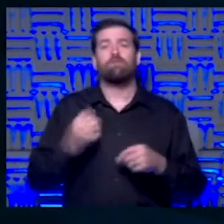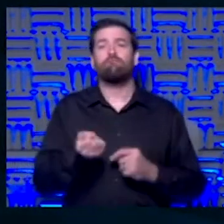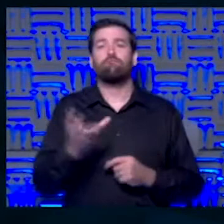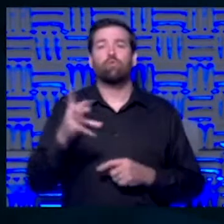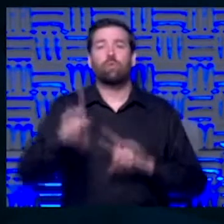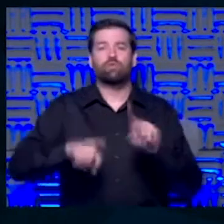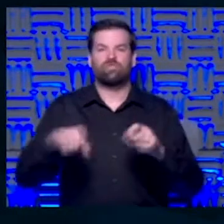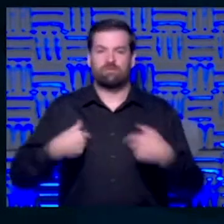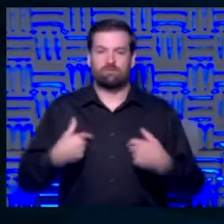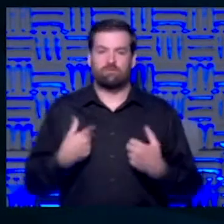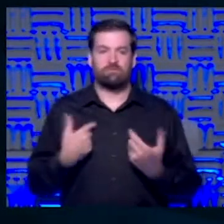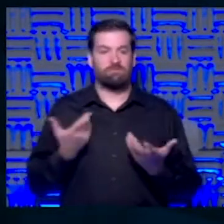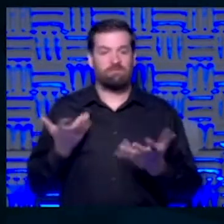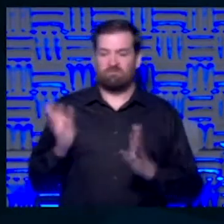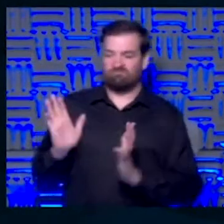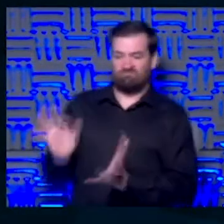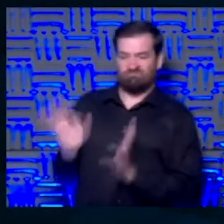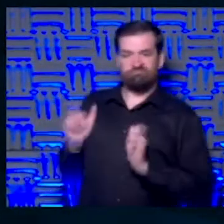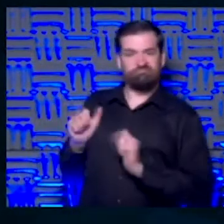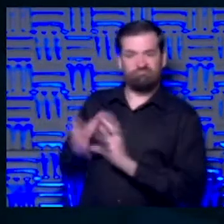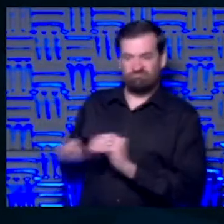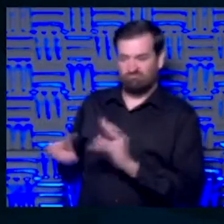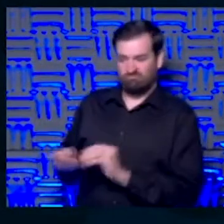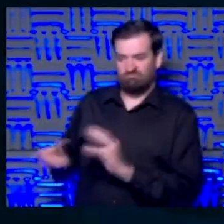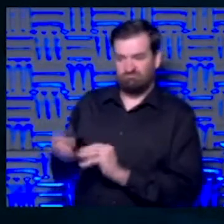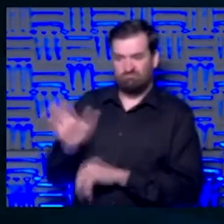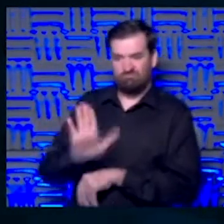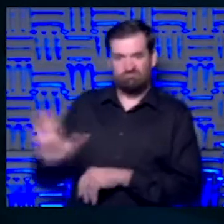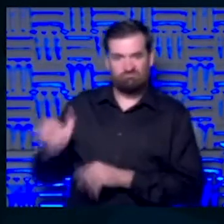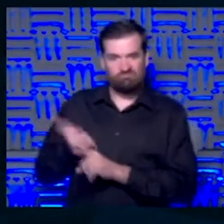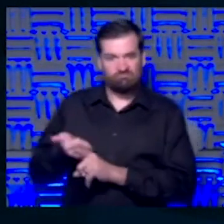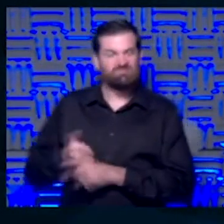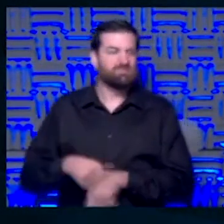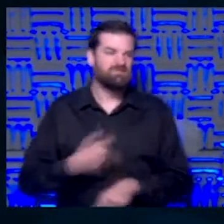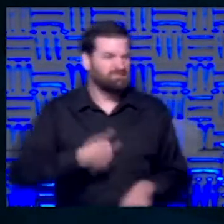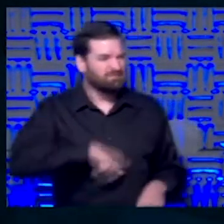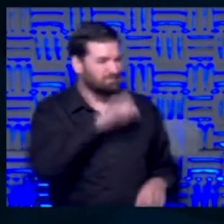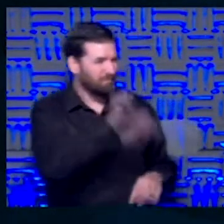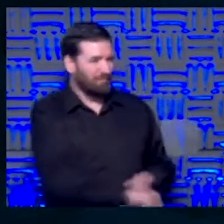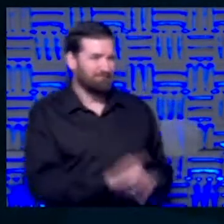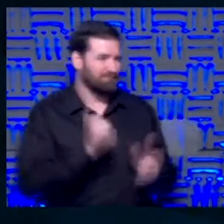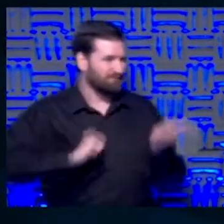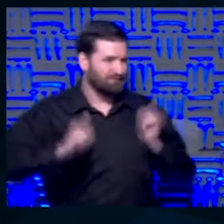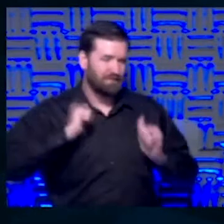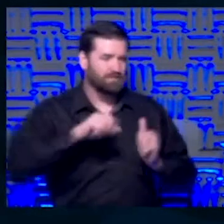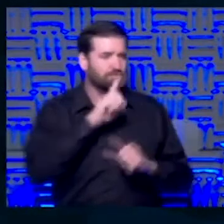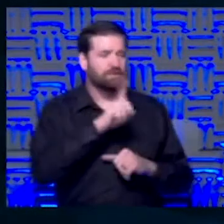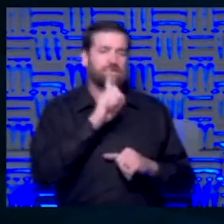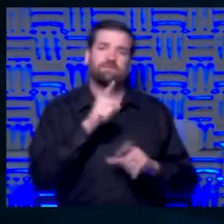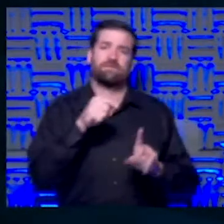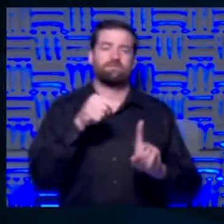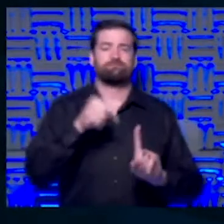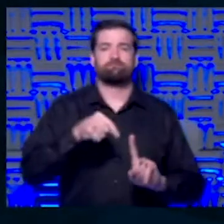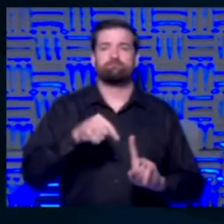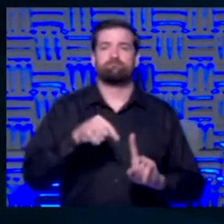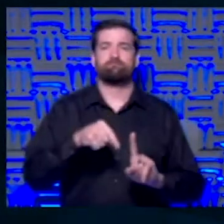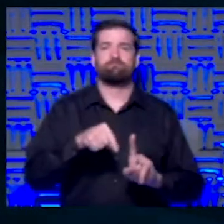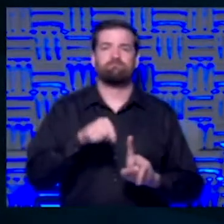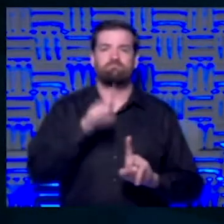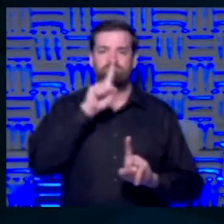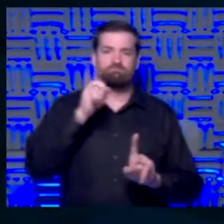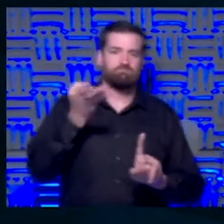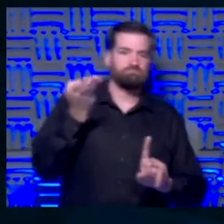out of the way and let them tell their story. I think it is very powerful. We love what you're doing, because we really think it's about putting really a